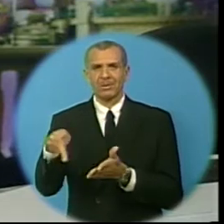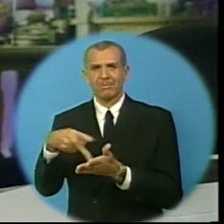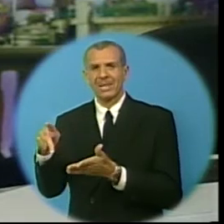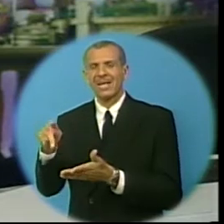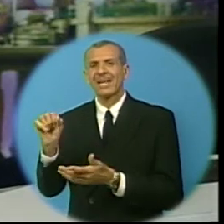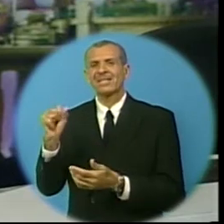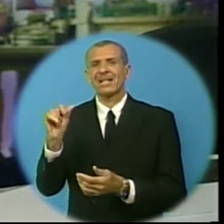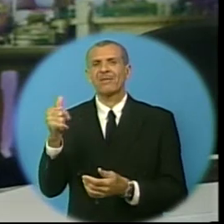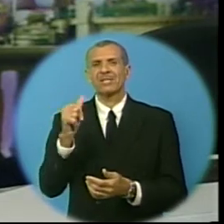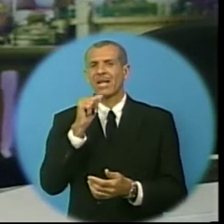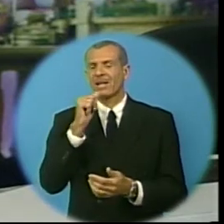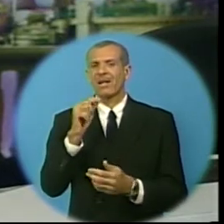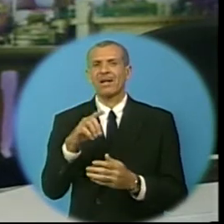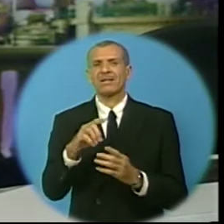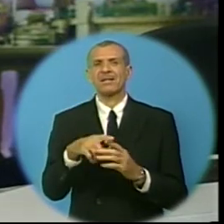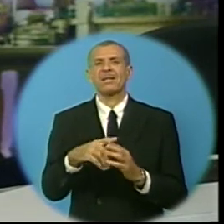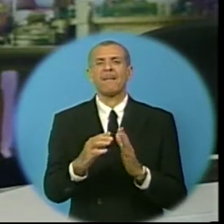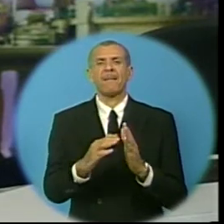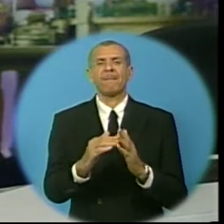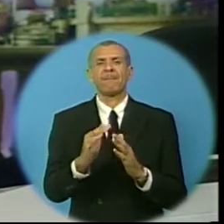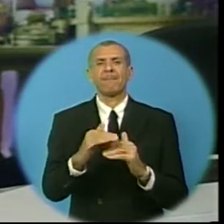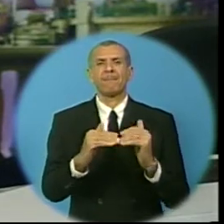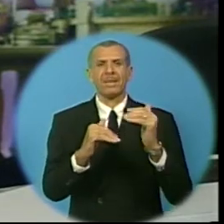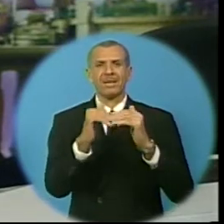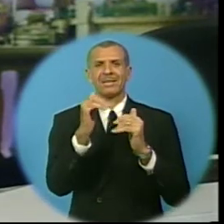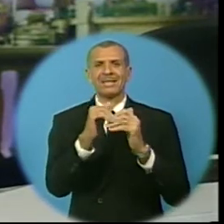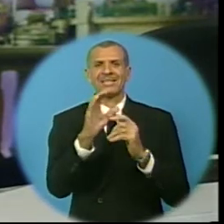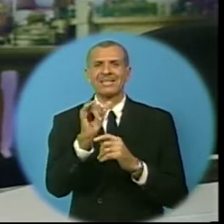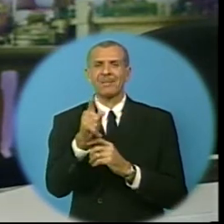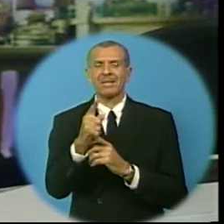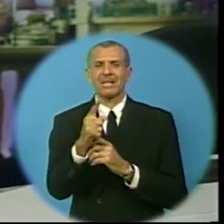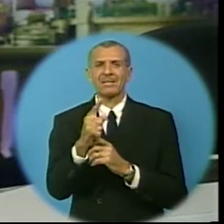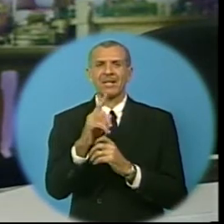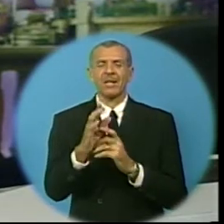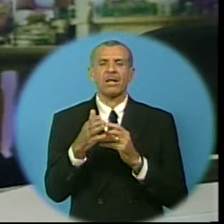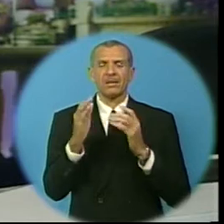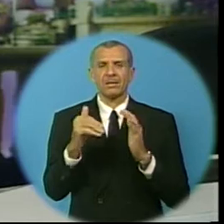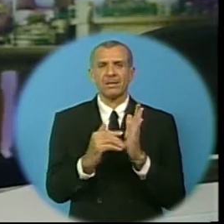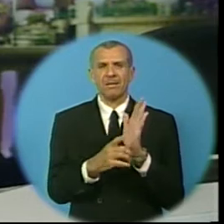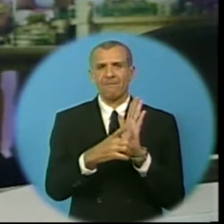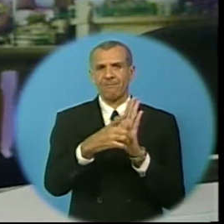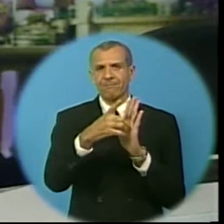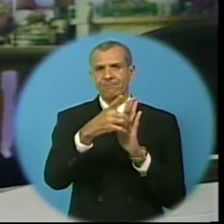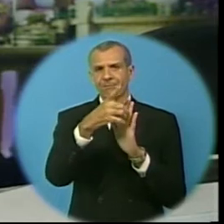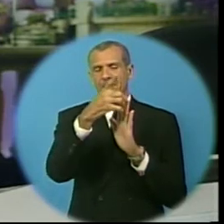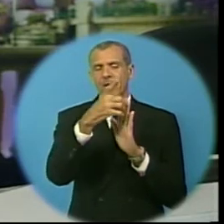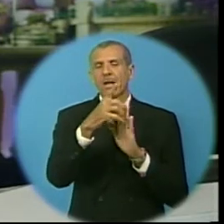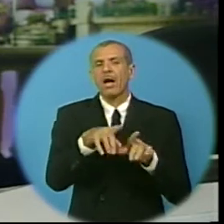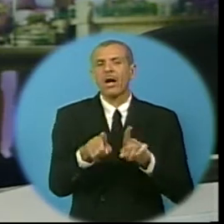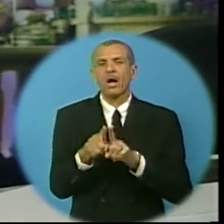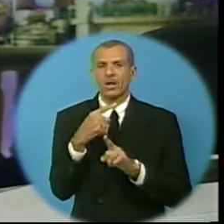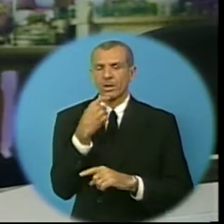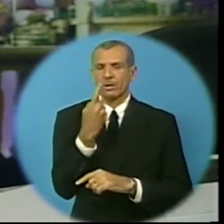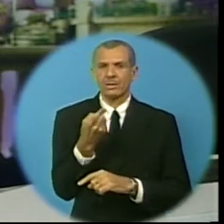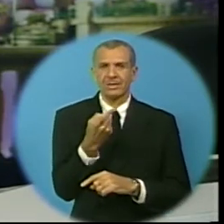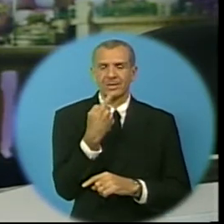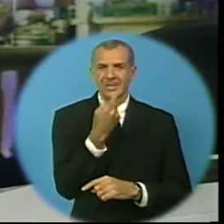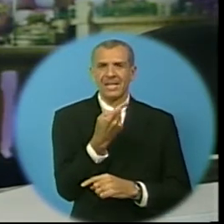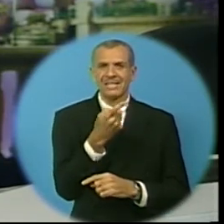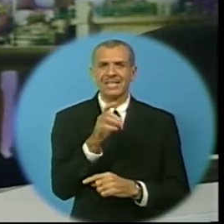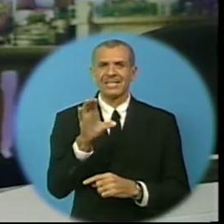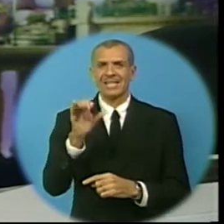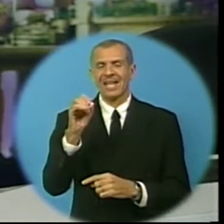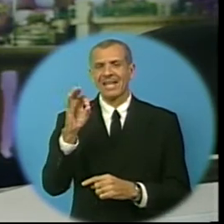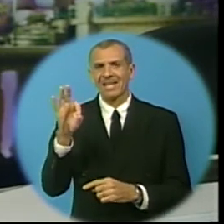salaries rather than building capacity to bring the country to a growth path. During her contribution on debate of the CAF,